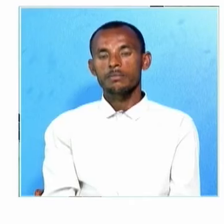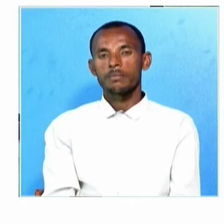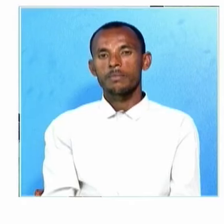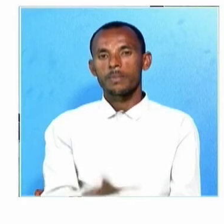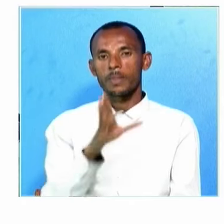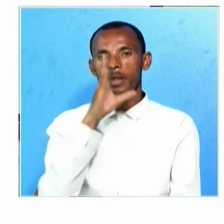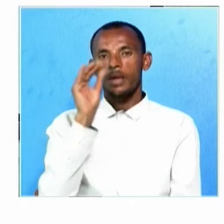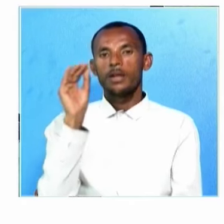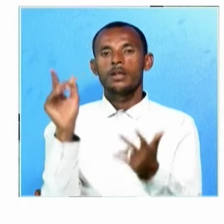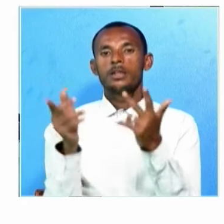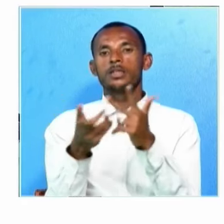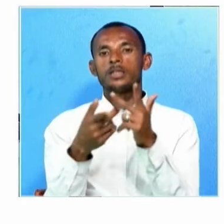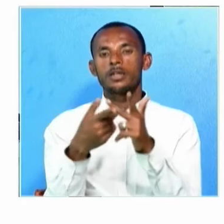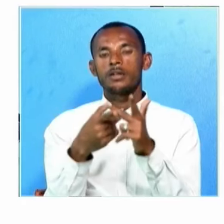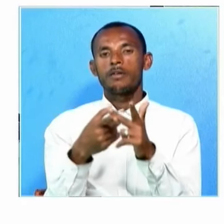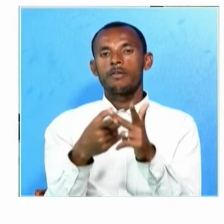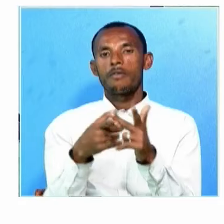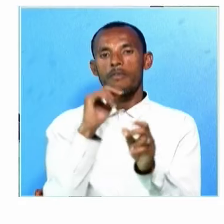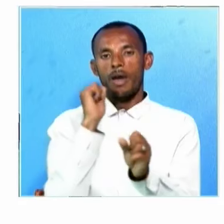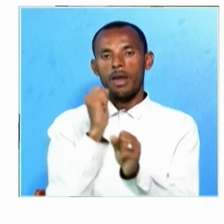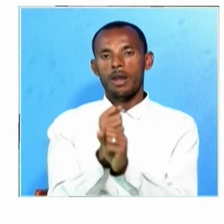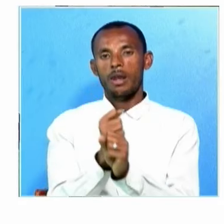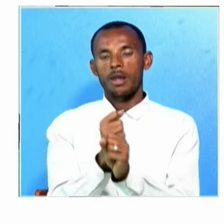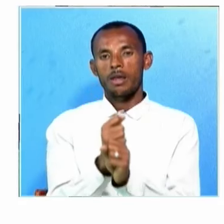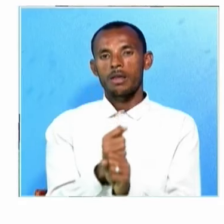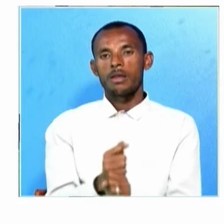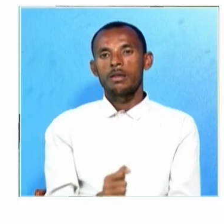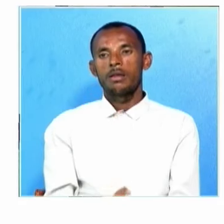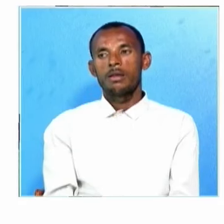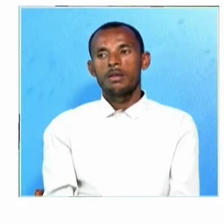And third one, find